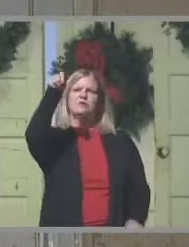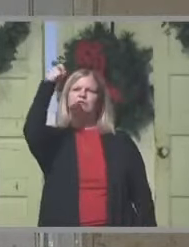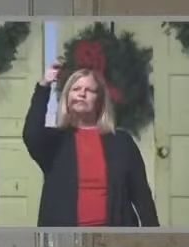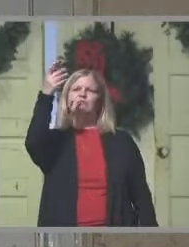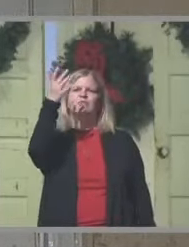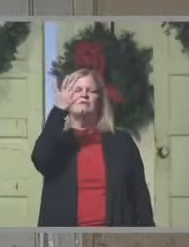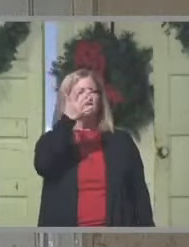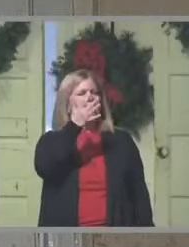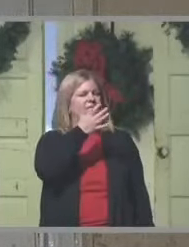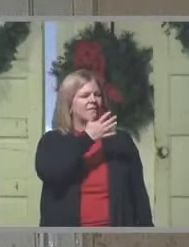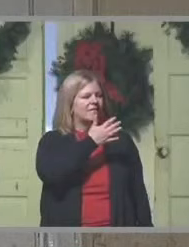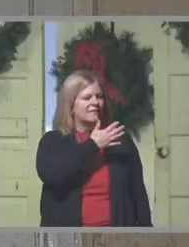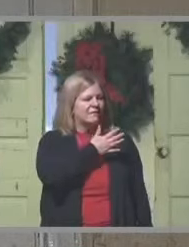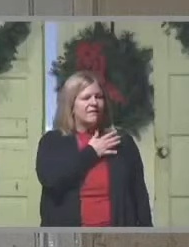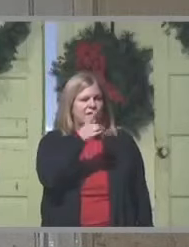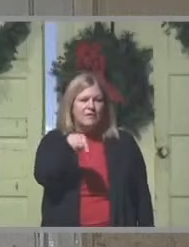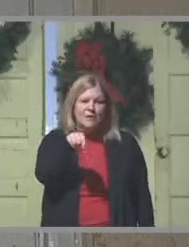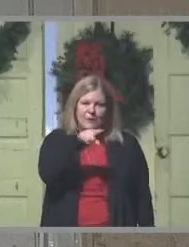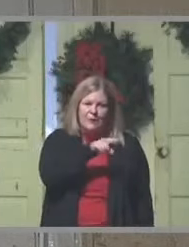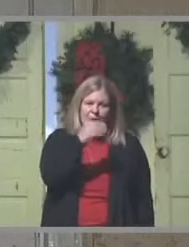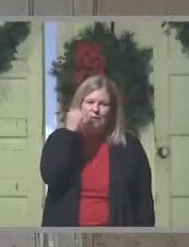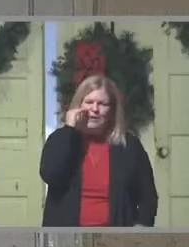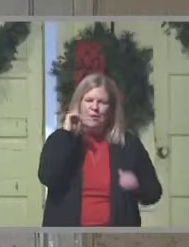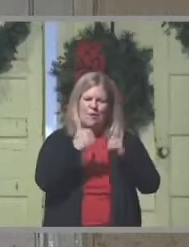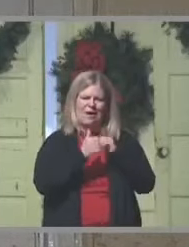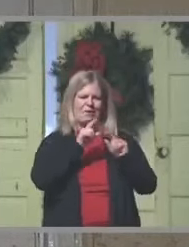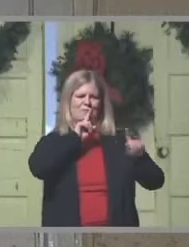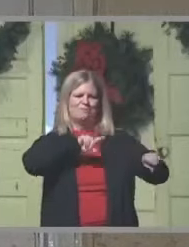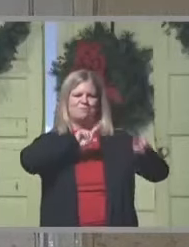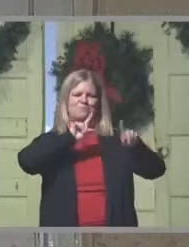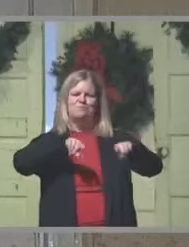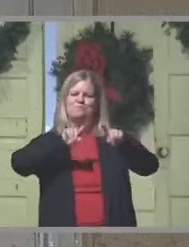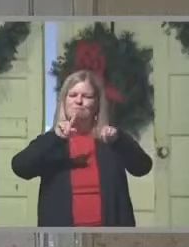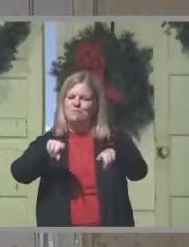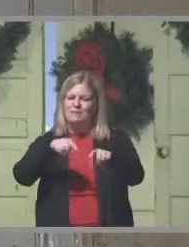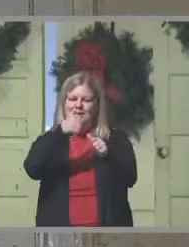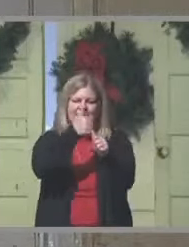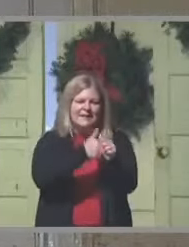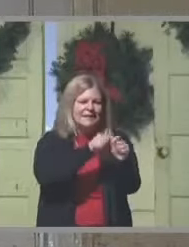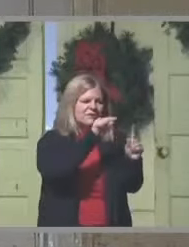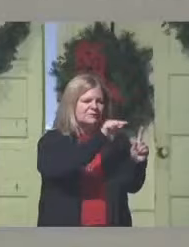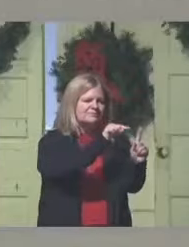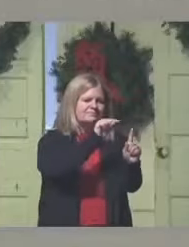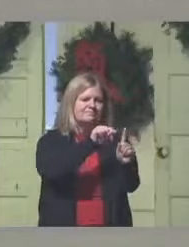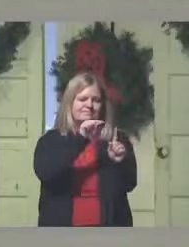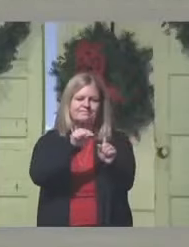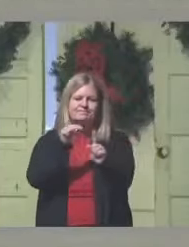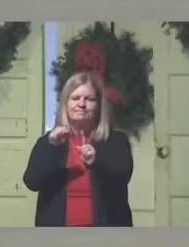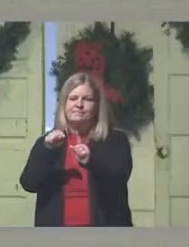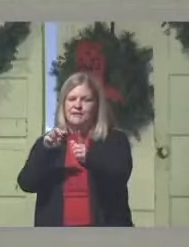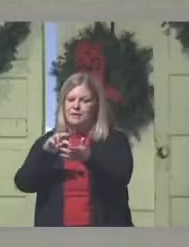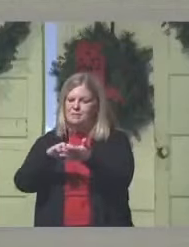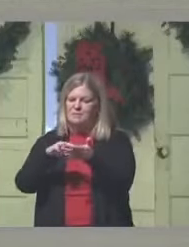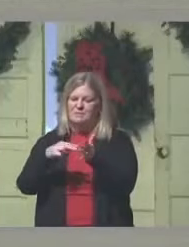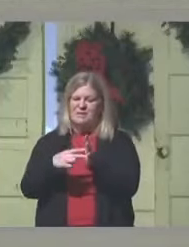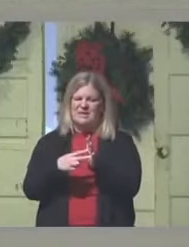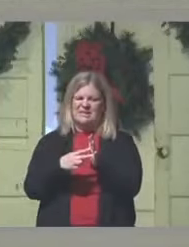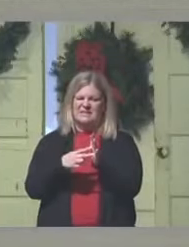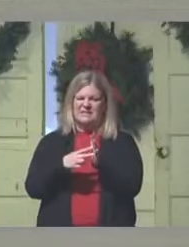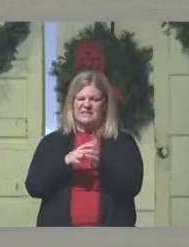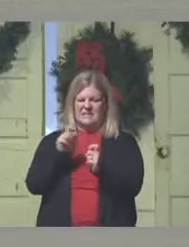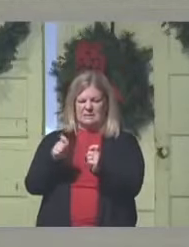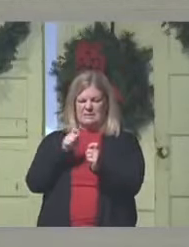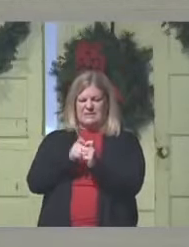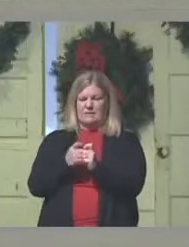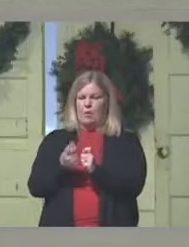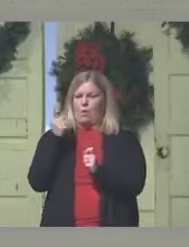with salt, so that you will know how to respond to each person. This means there is no cookie cutter approach